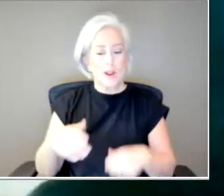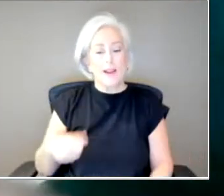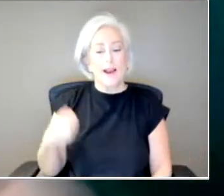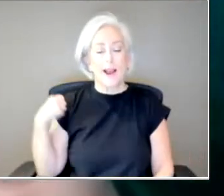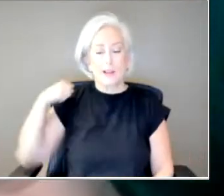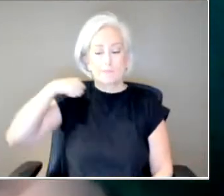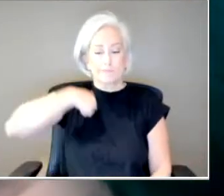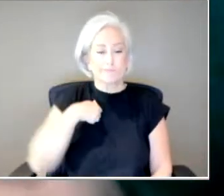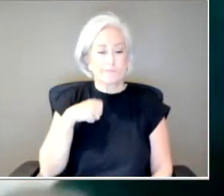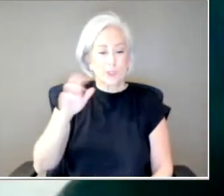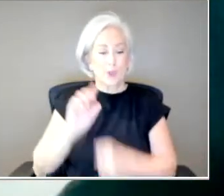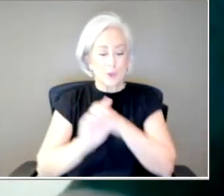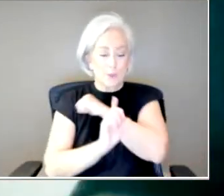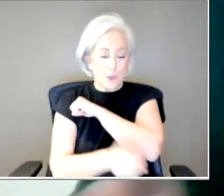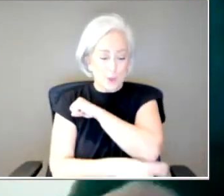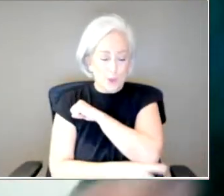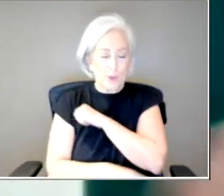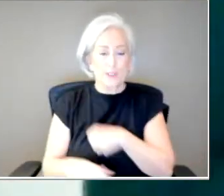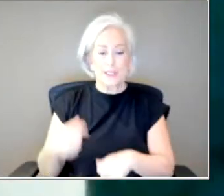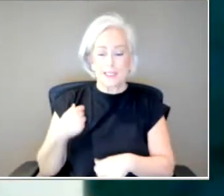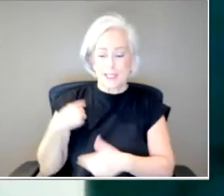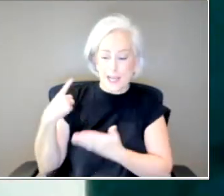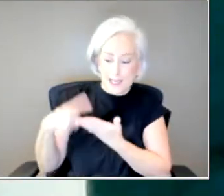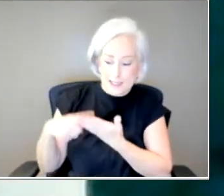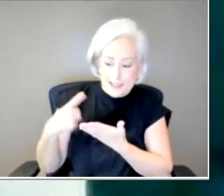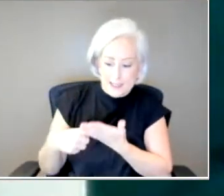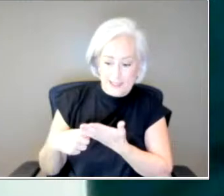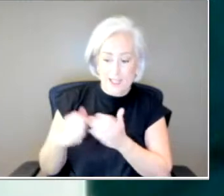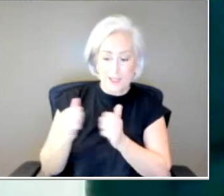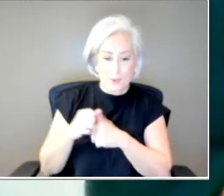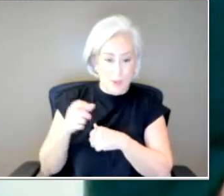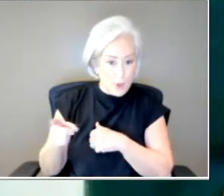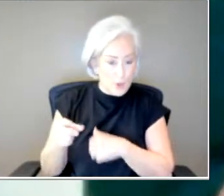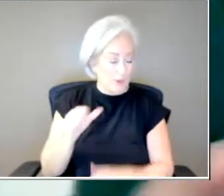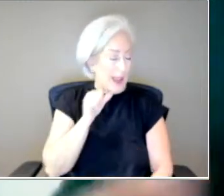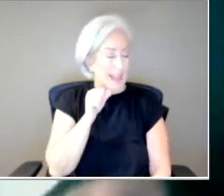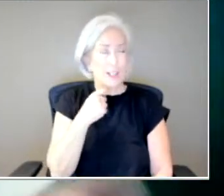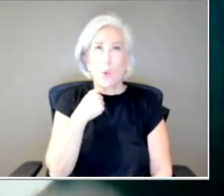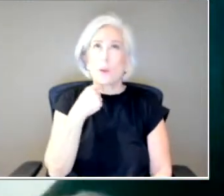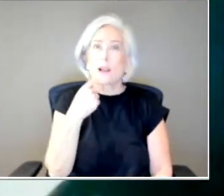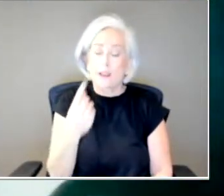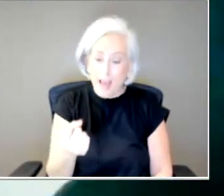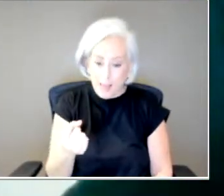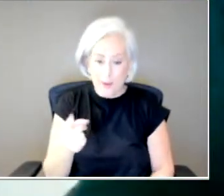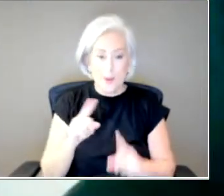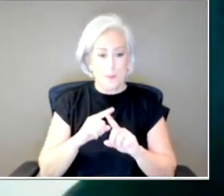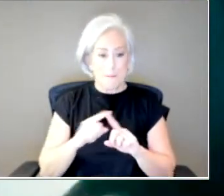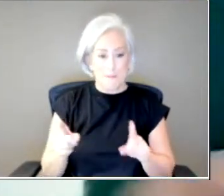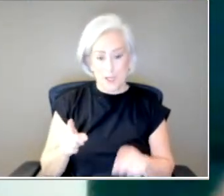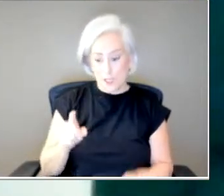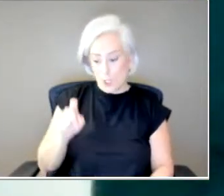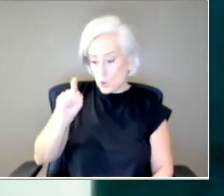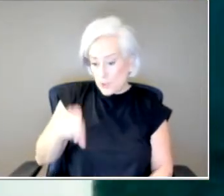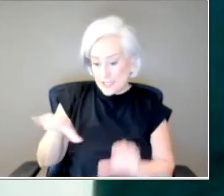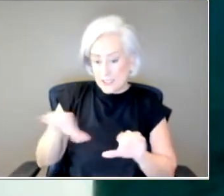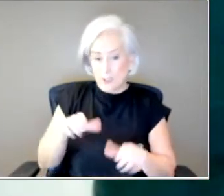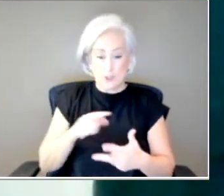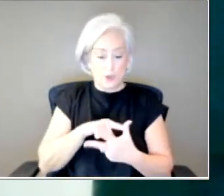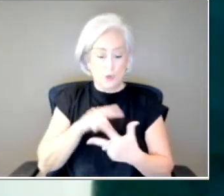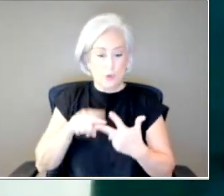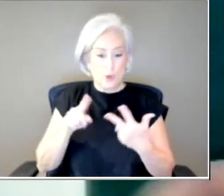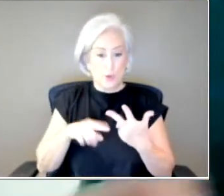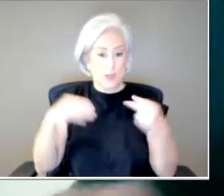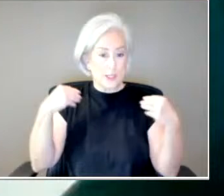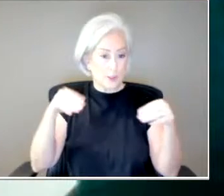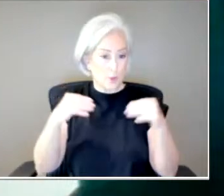discuss with her. I do not tell her, but do we really need to do 3 stores in a day? Maybe you just do 2